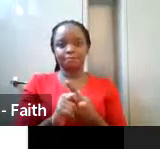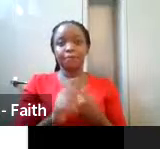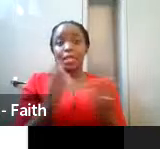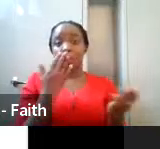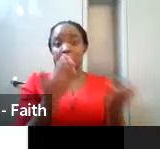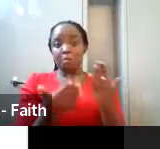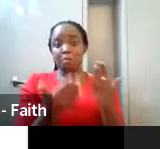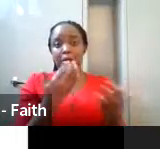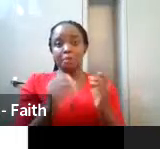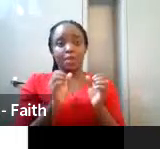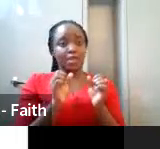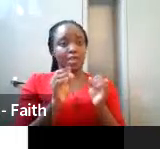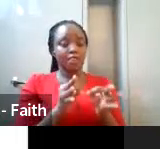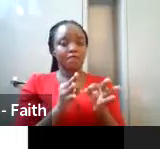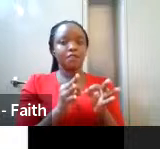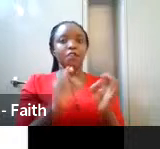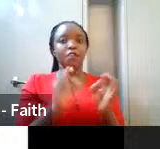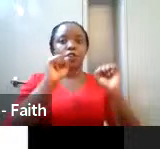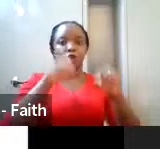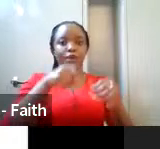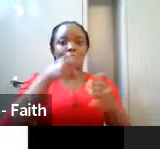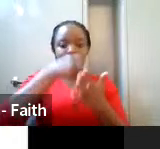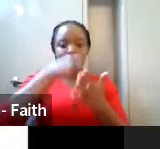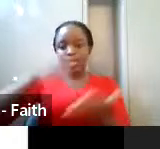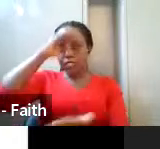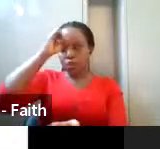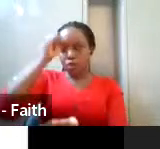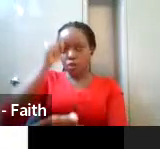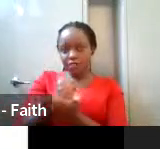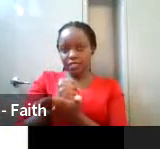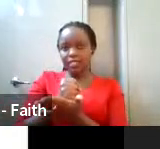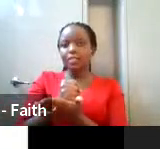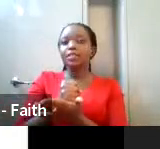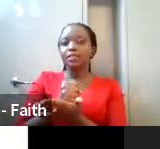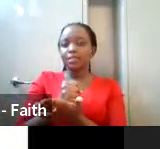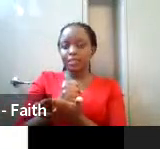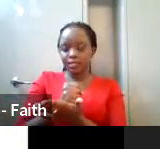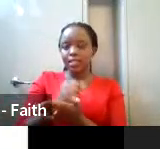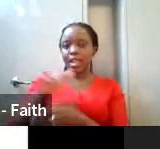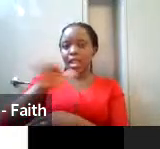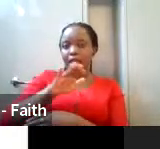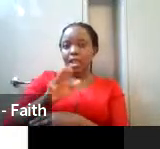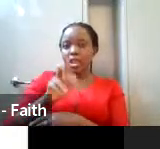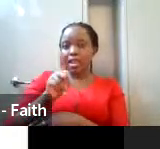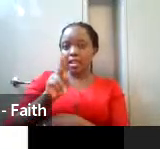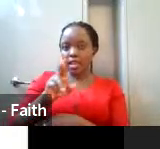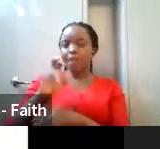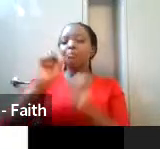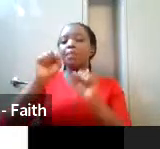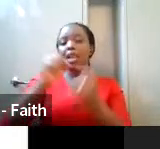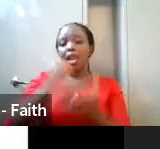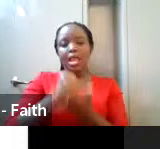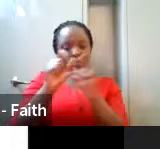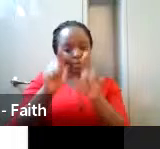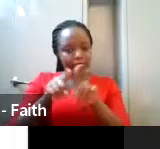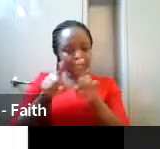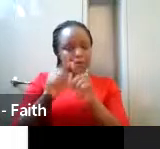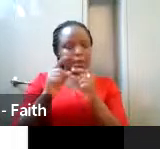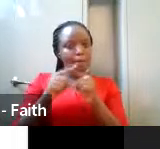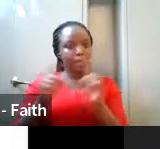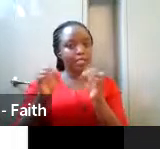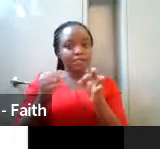Maybe if you can go to your tax office, which, like you mentioned, is Upper Hill, they can be able to assist you on the same. But if you have that